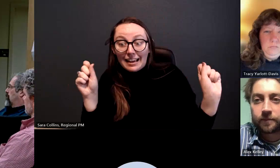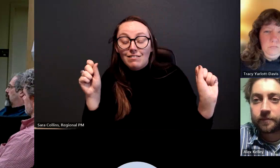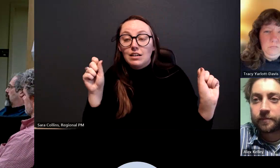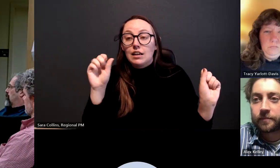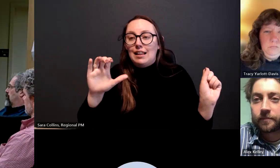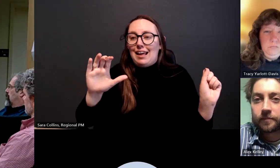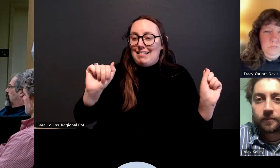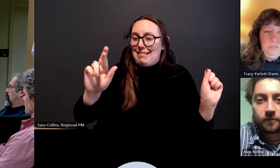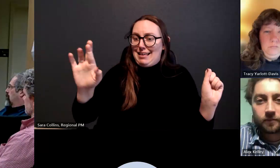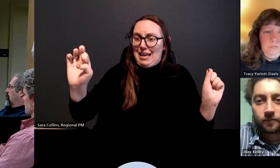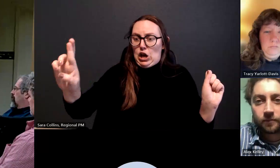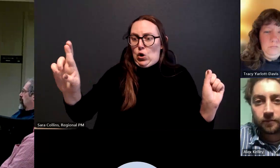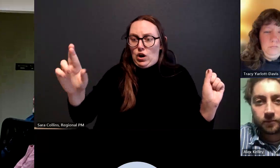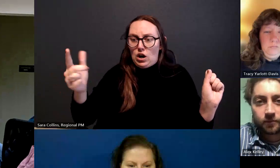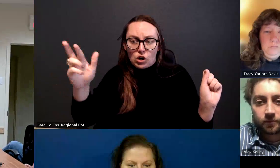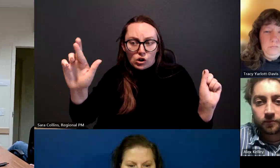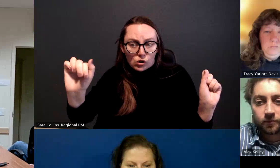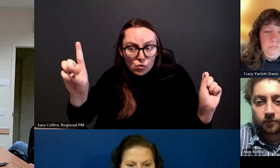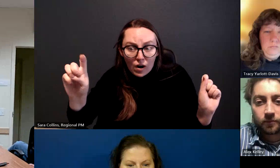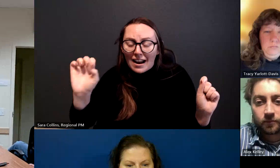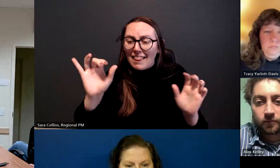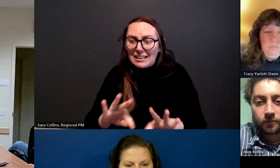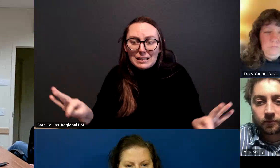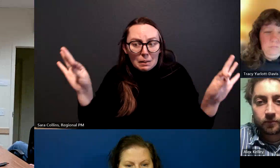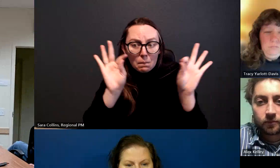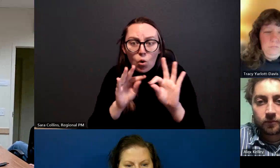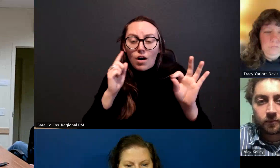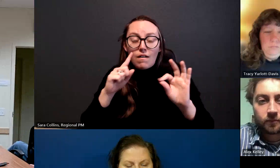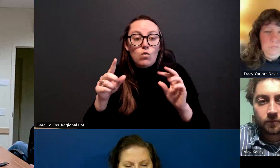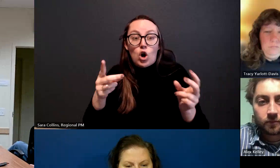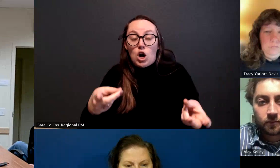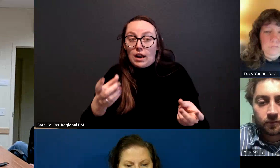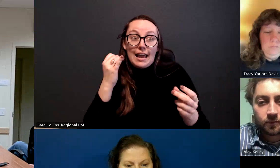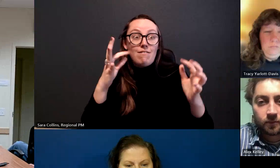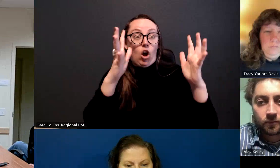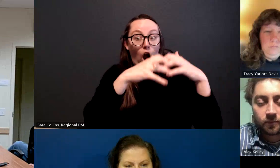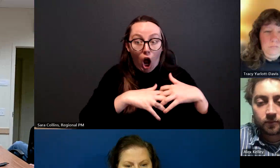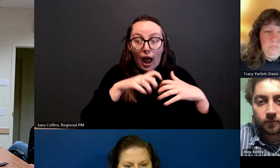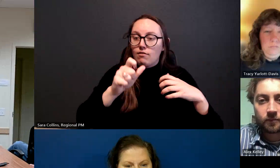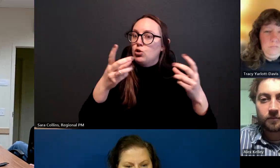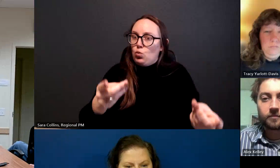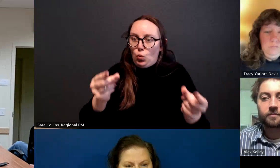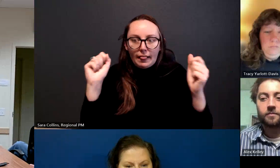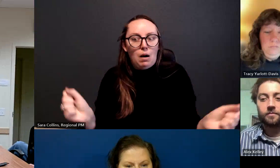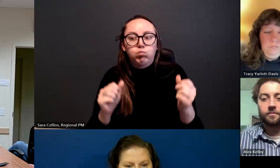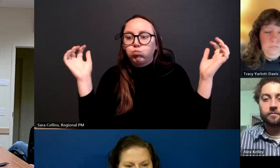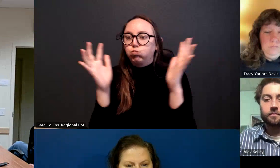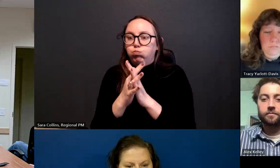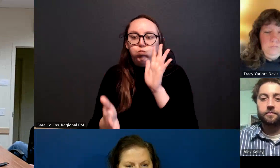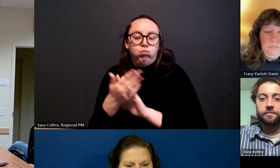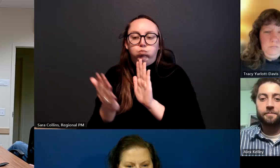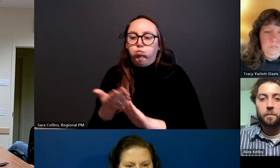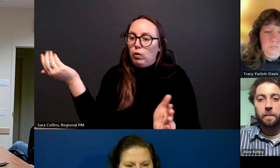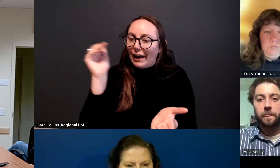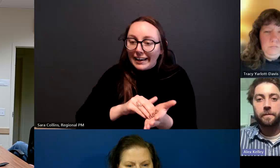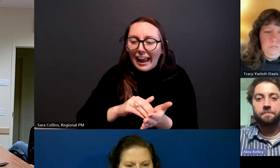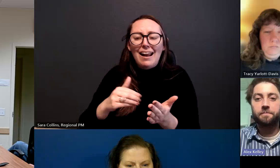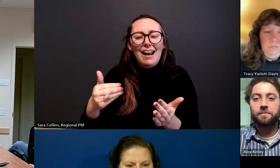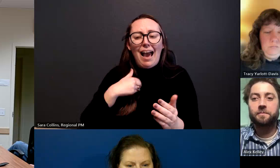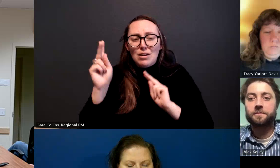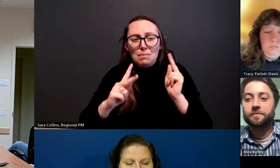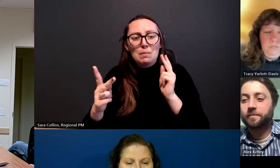ability to rapid restoral, that having the skilled technicians in state and readily at hand and